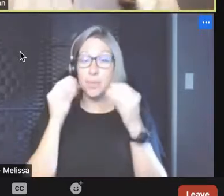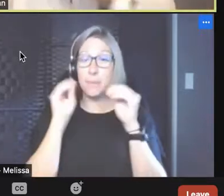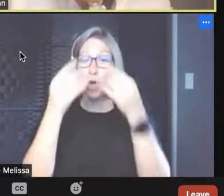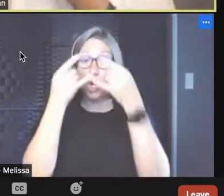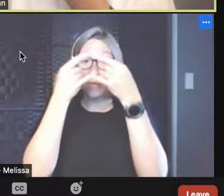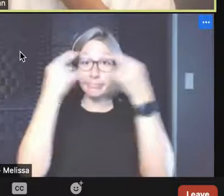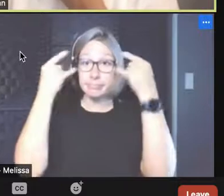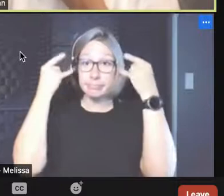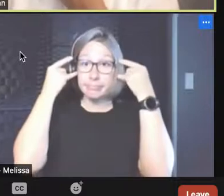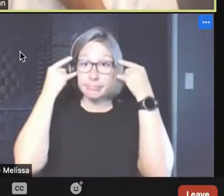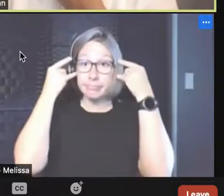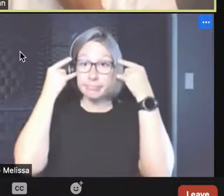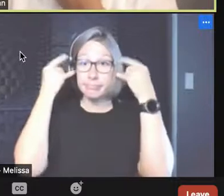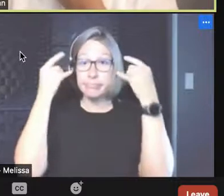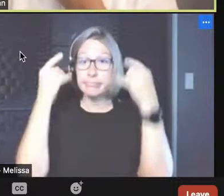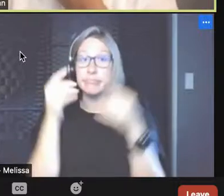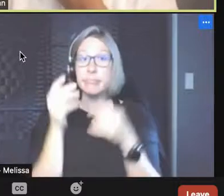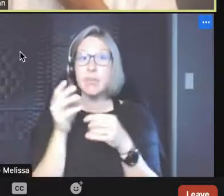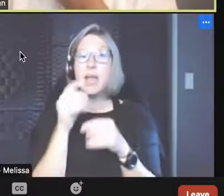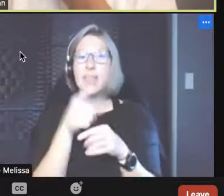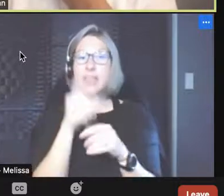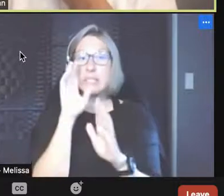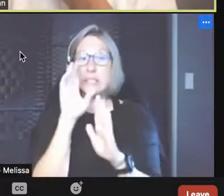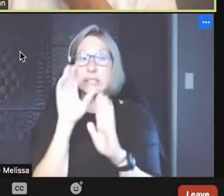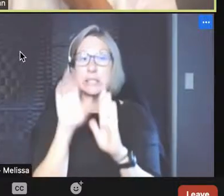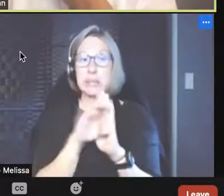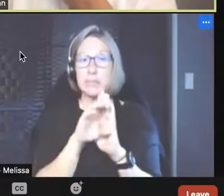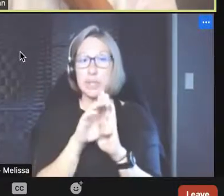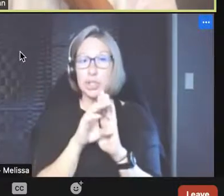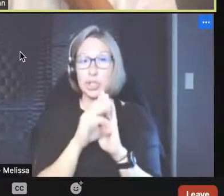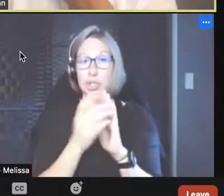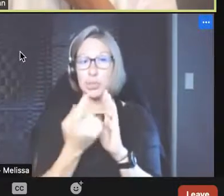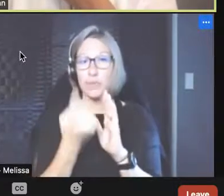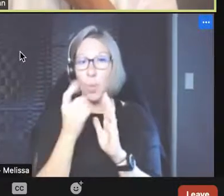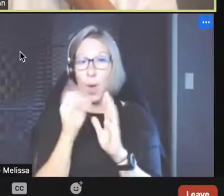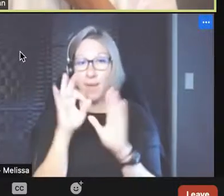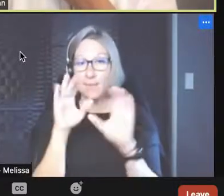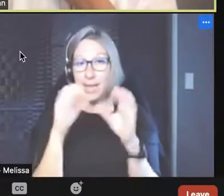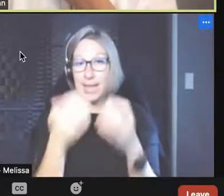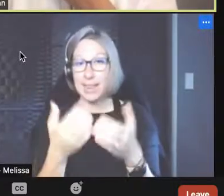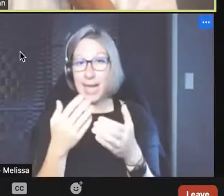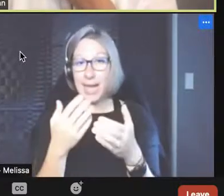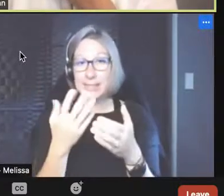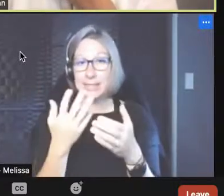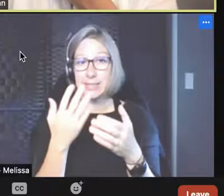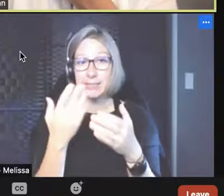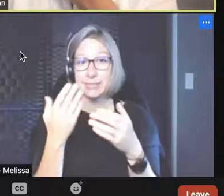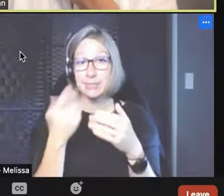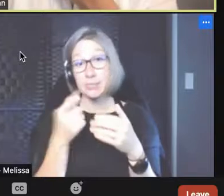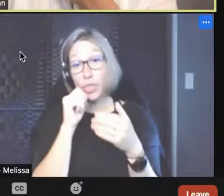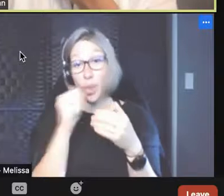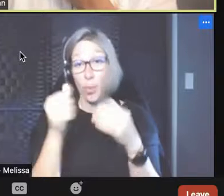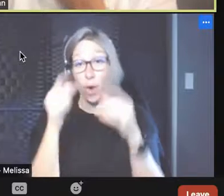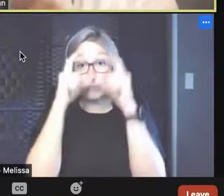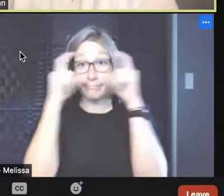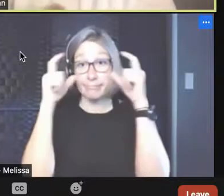photograph of the Myope school, one of the classes. Isn't it just the greatest? apparently they weren't blindfolded for the